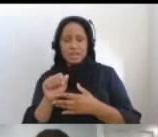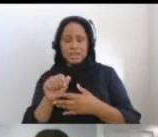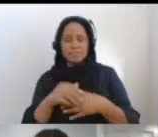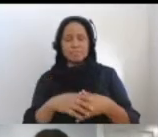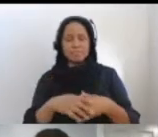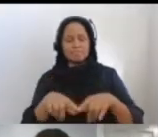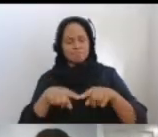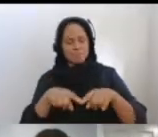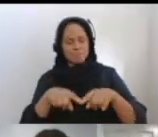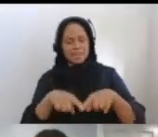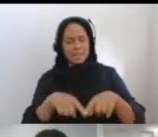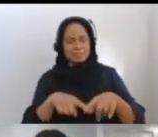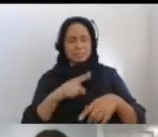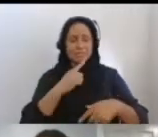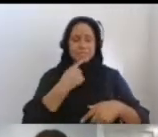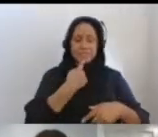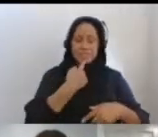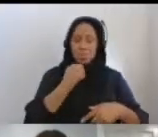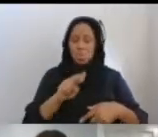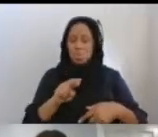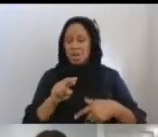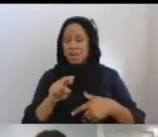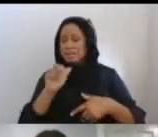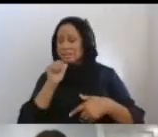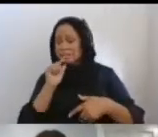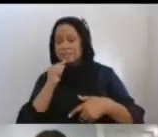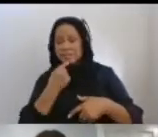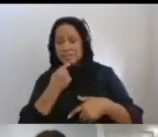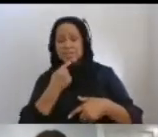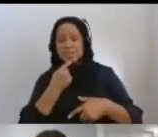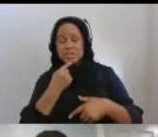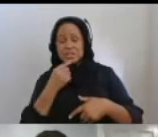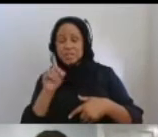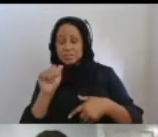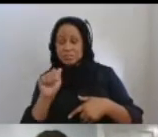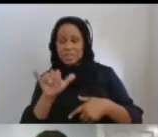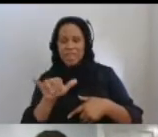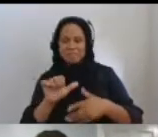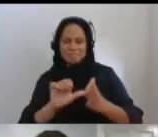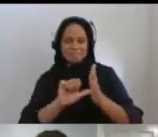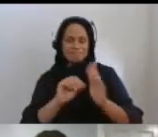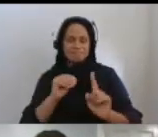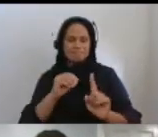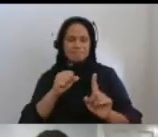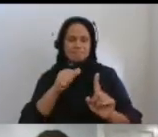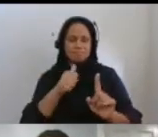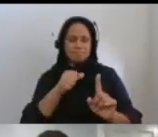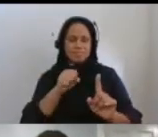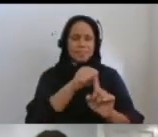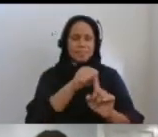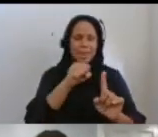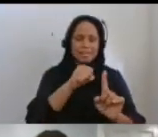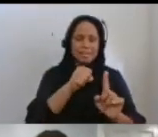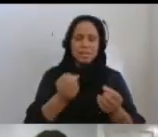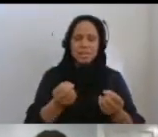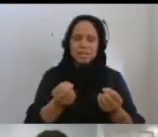Depending on how severe the disability is, that will impact how much funding the participant will receive. The more